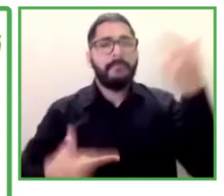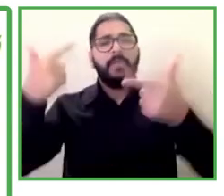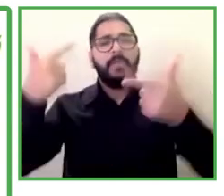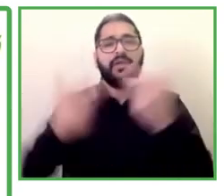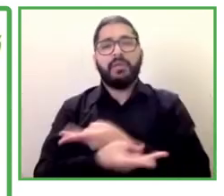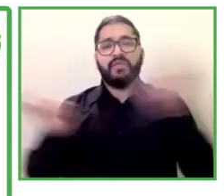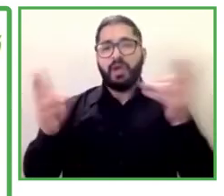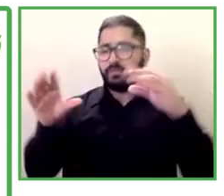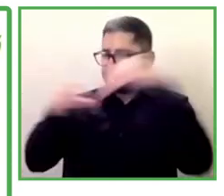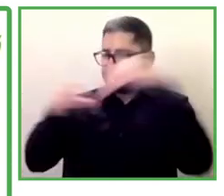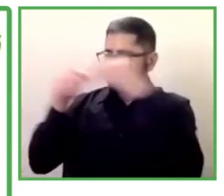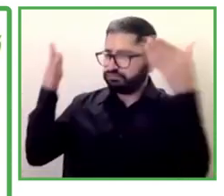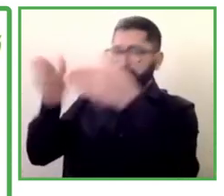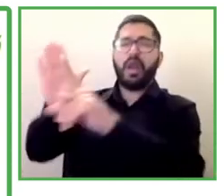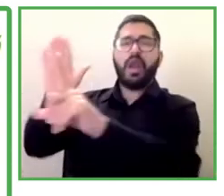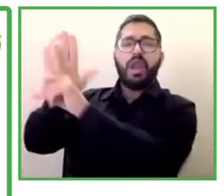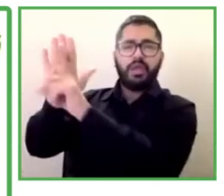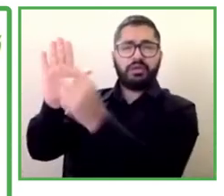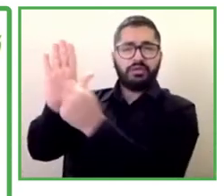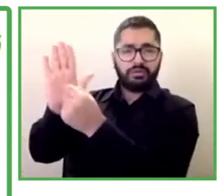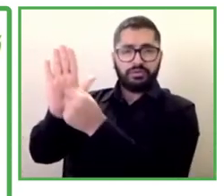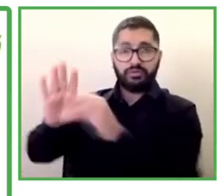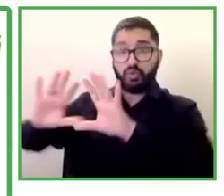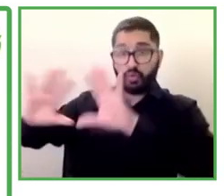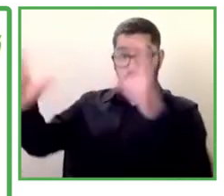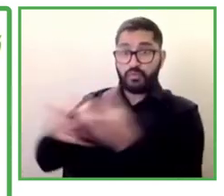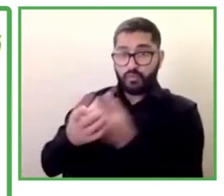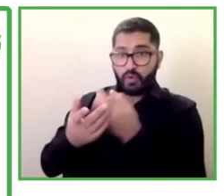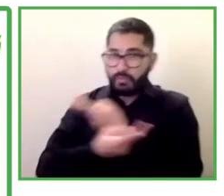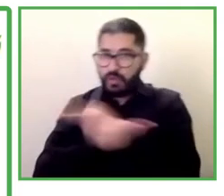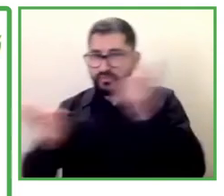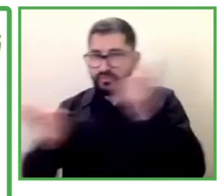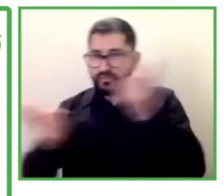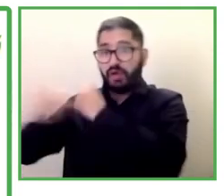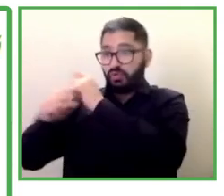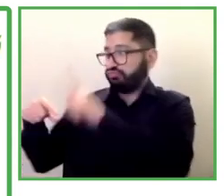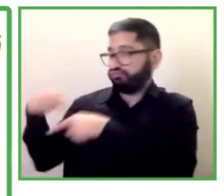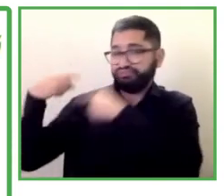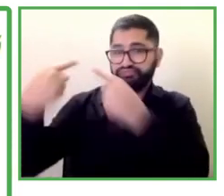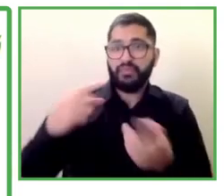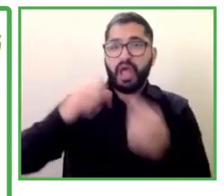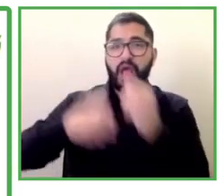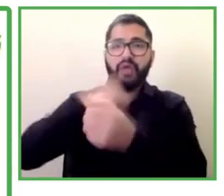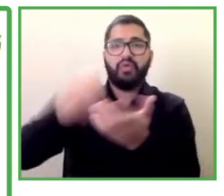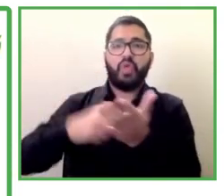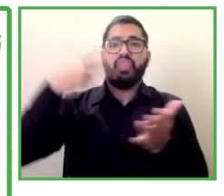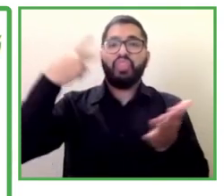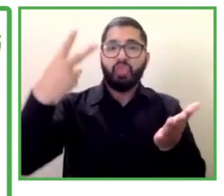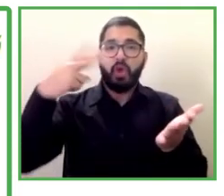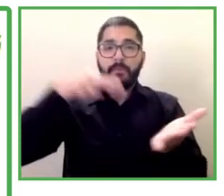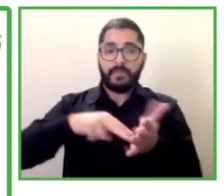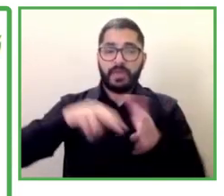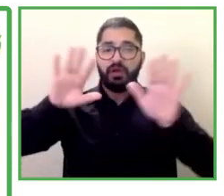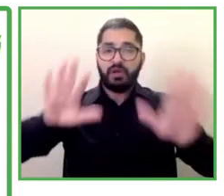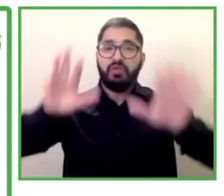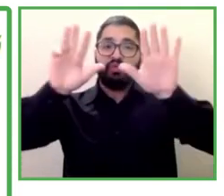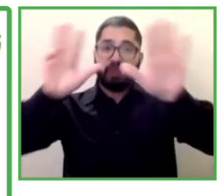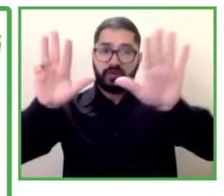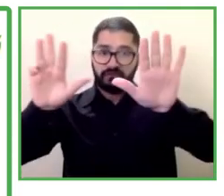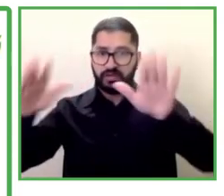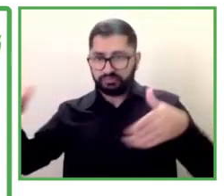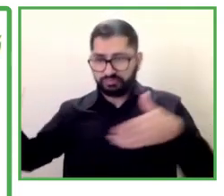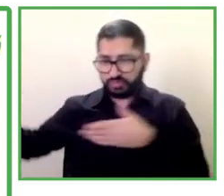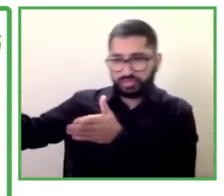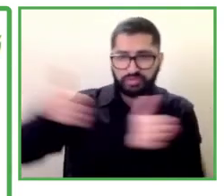hiring. This is in the public aspect that was approved in 2019 with a finality, with the idea